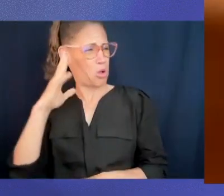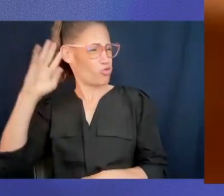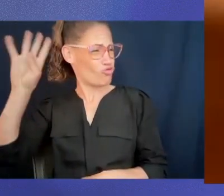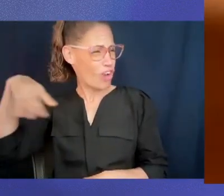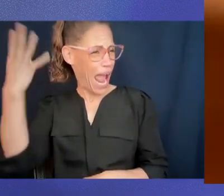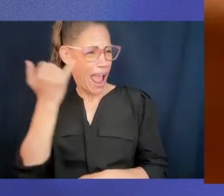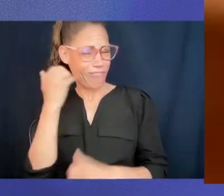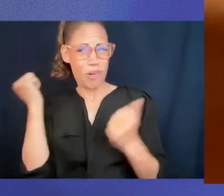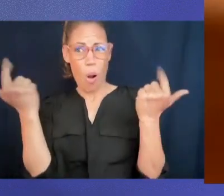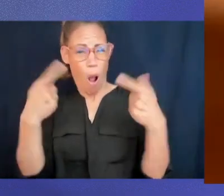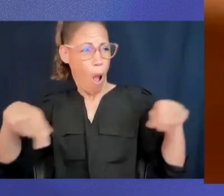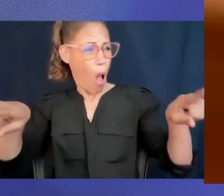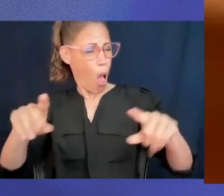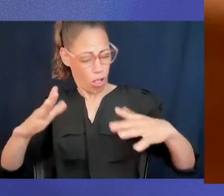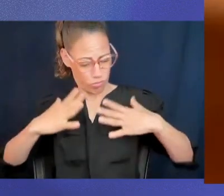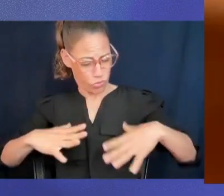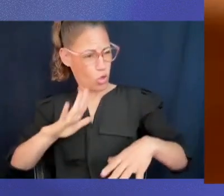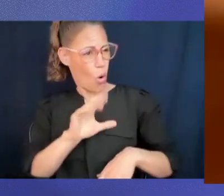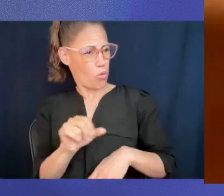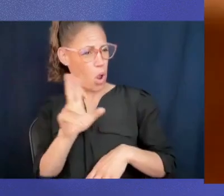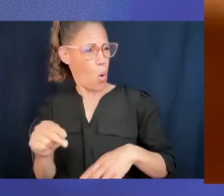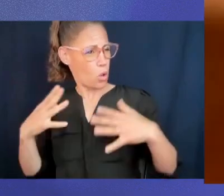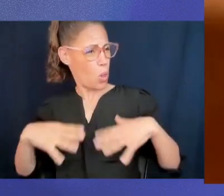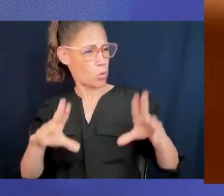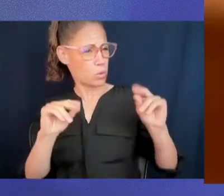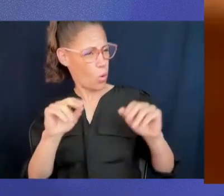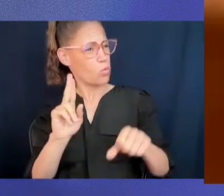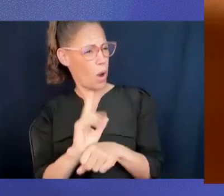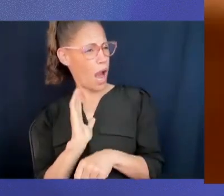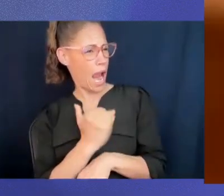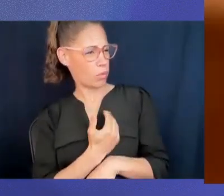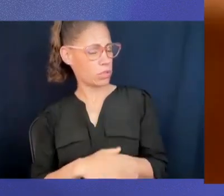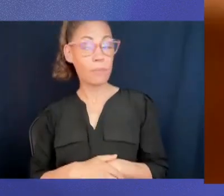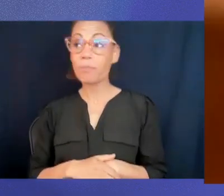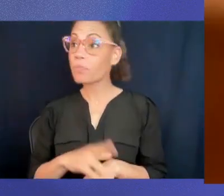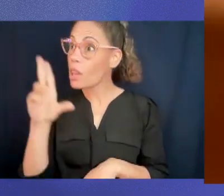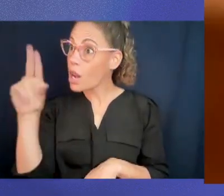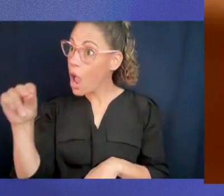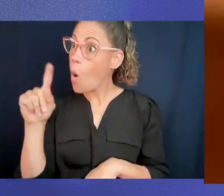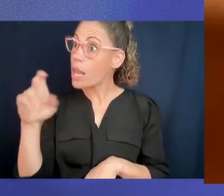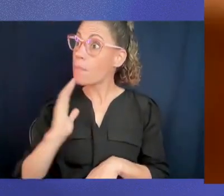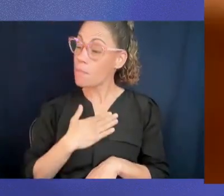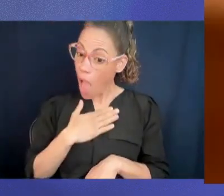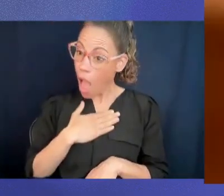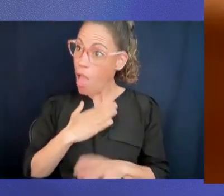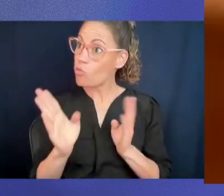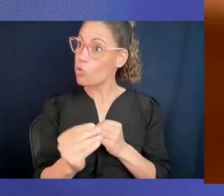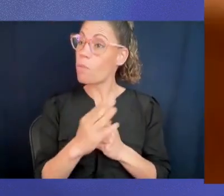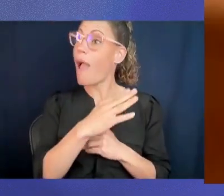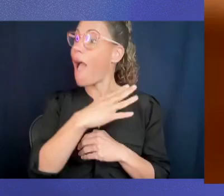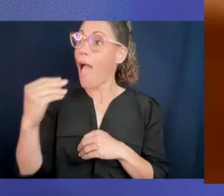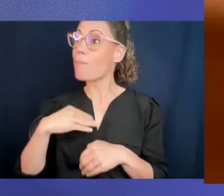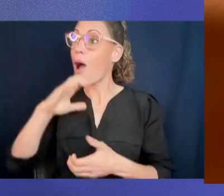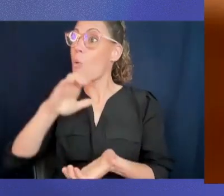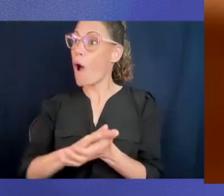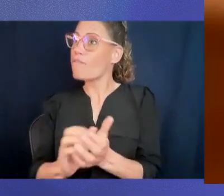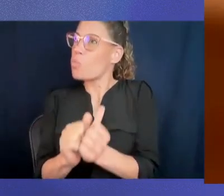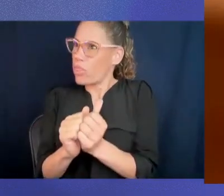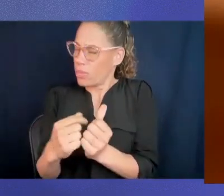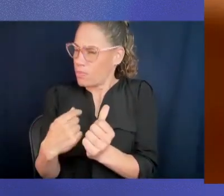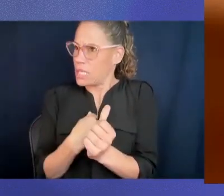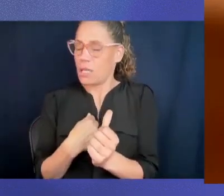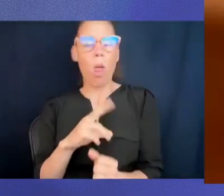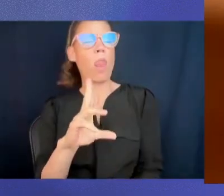chaos. No, I said, I need my own room, and my wife is going to be with me. Oh, no, he said, our